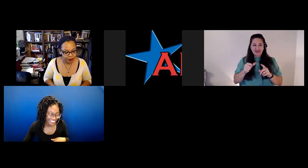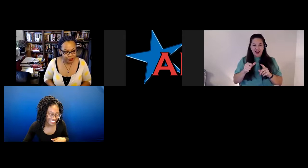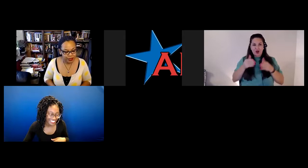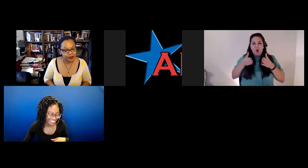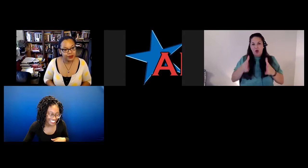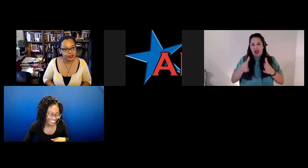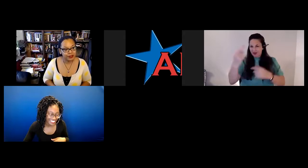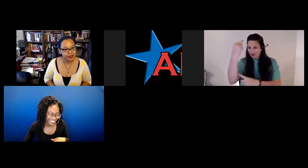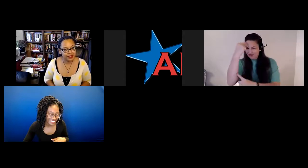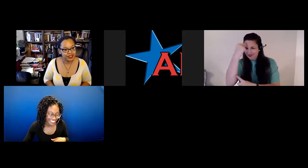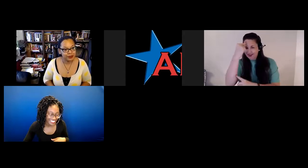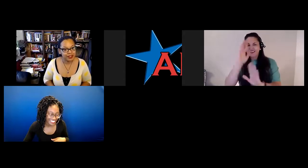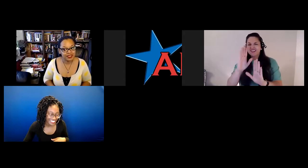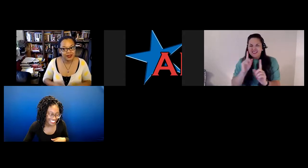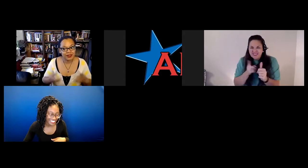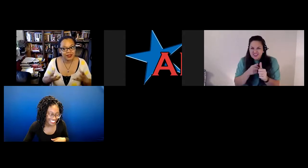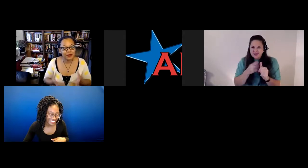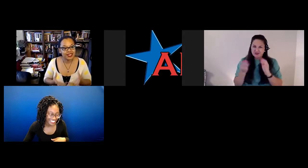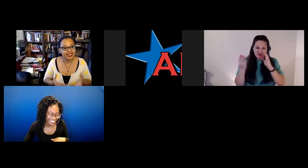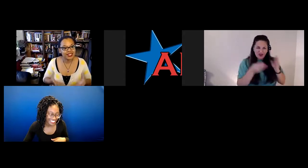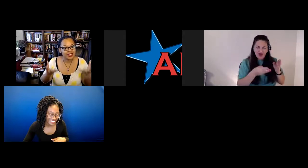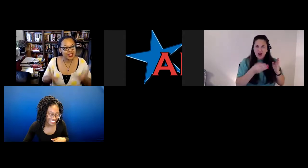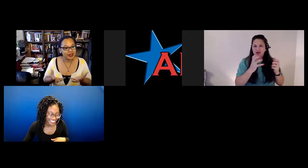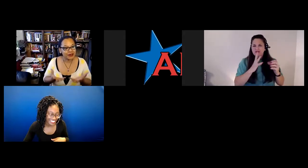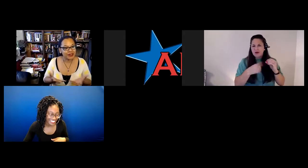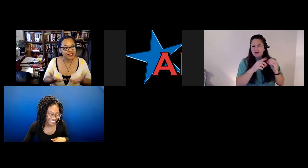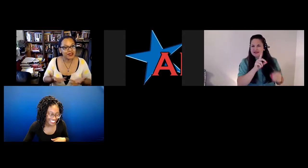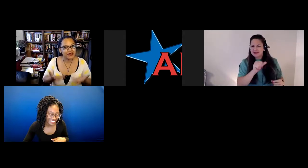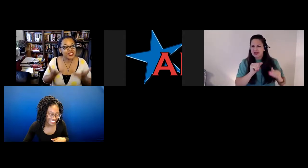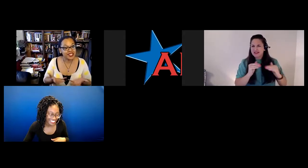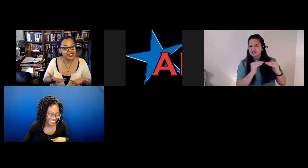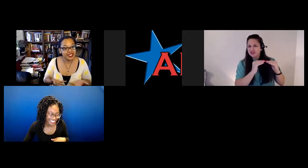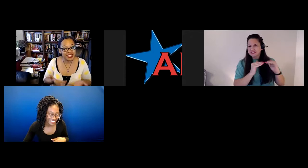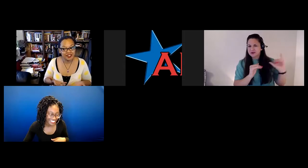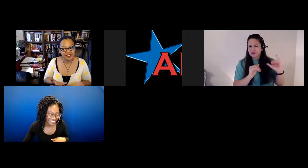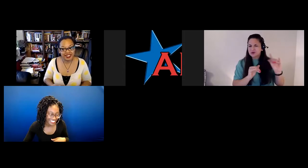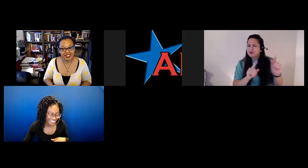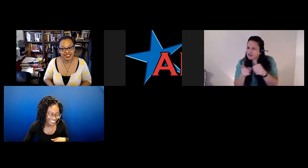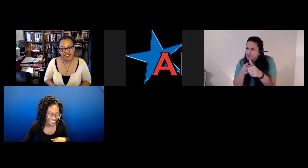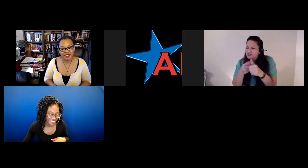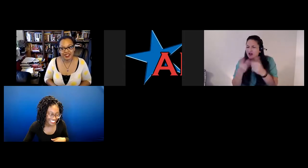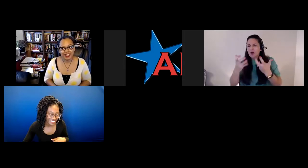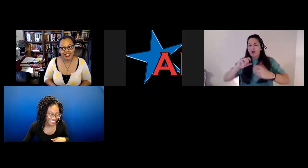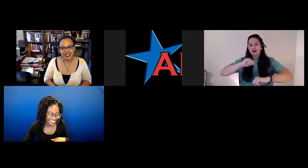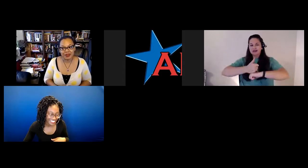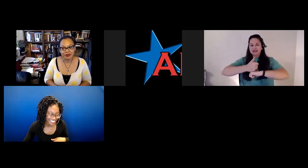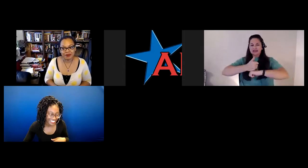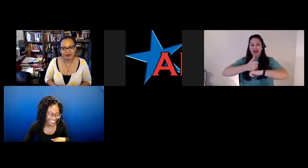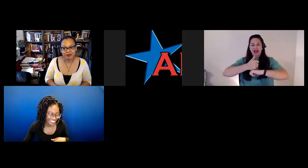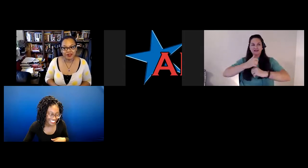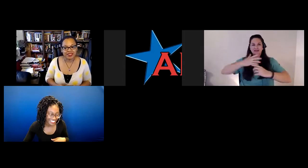quick before I go to the disability justice piece, because I really want to, set the stage for this,